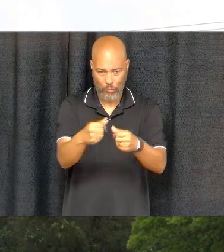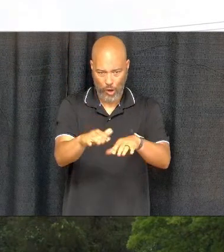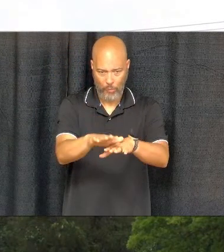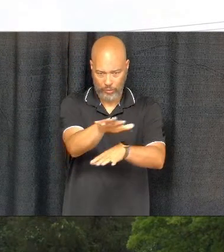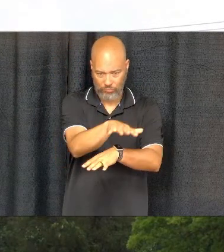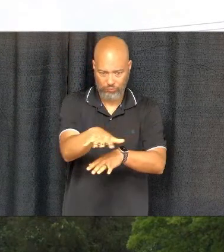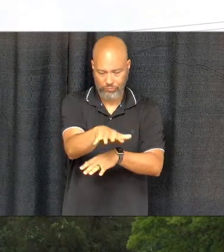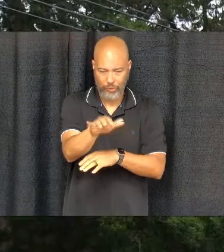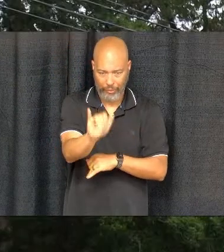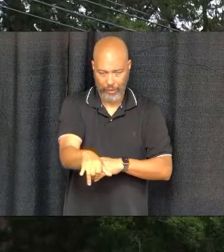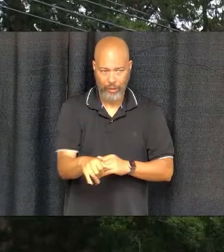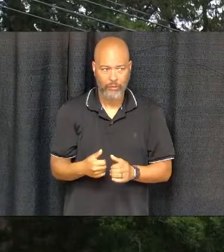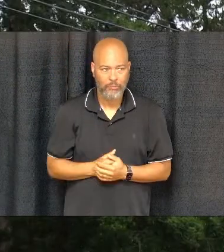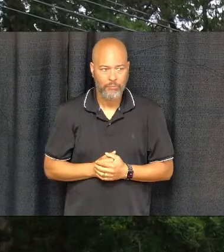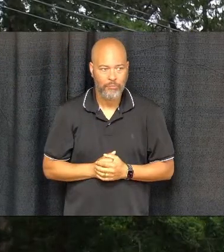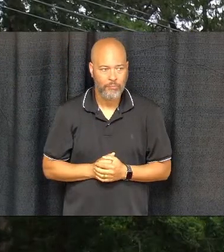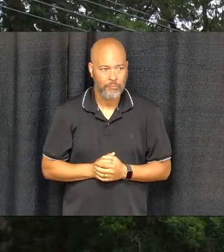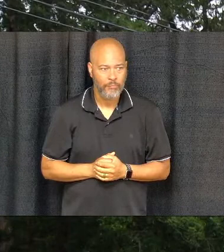question.